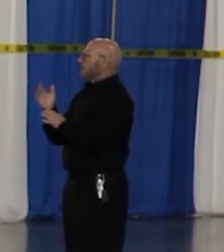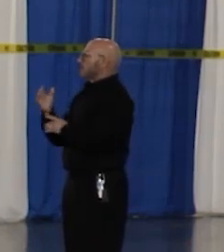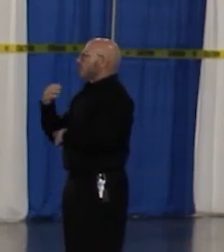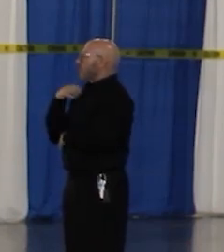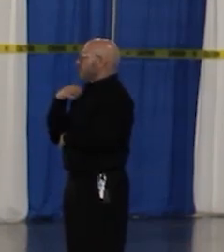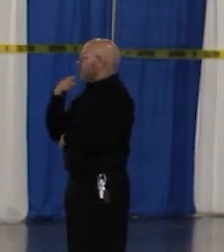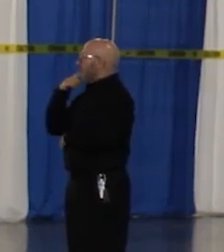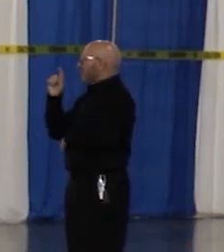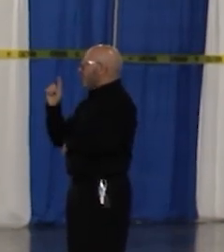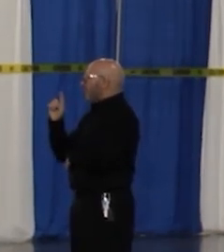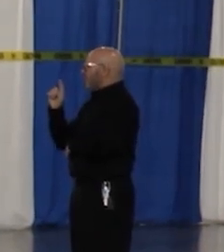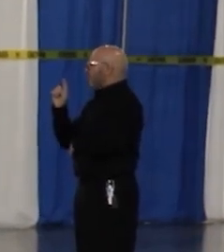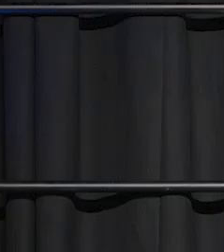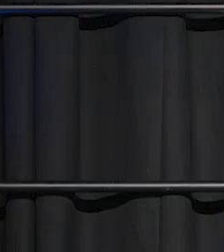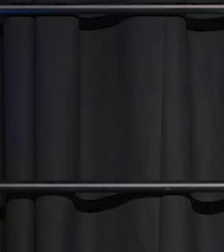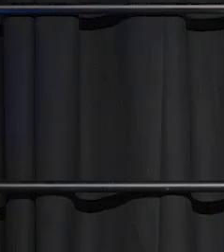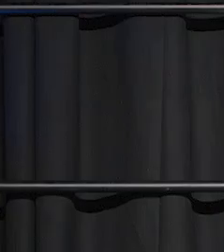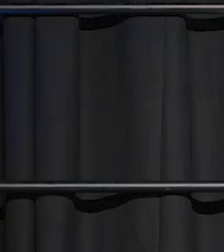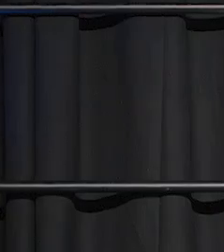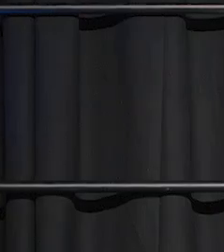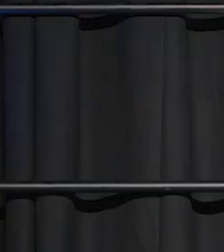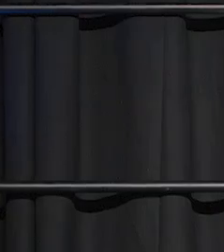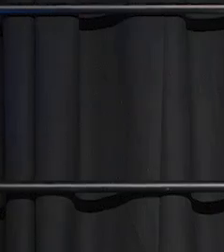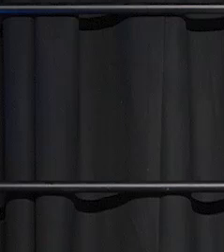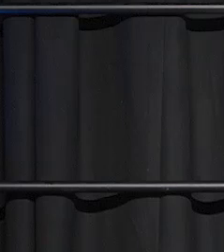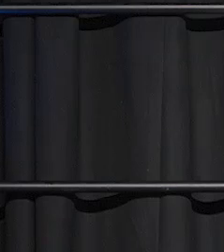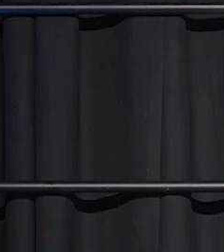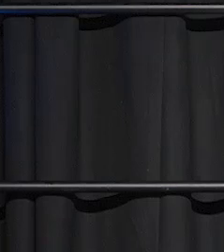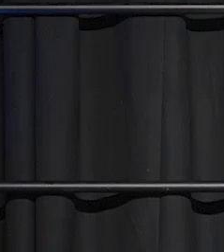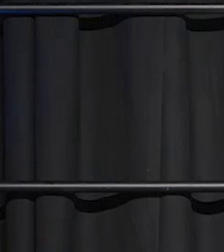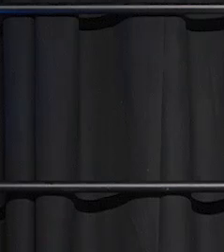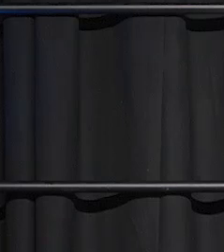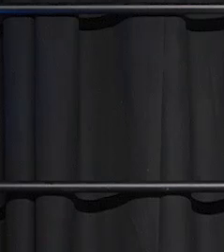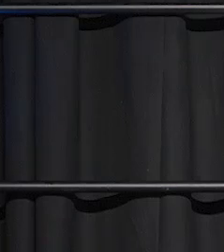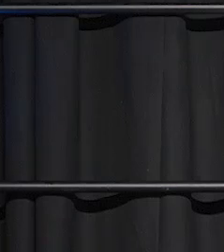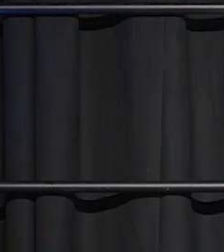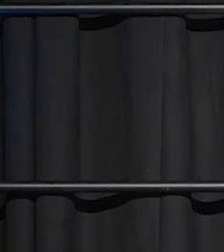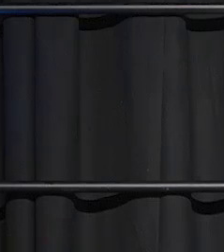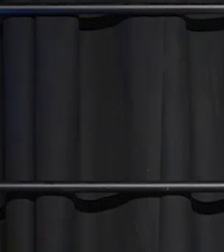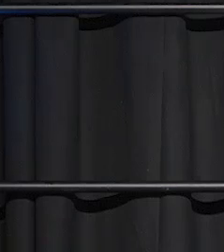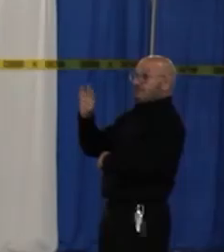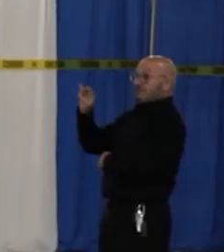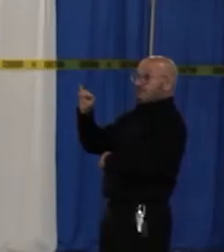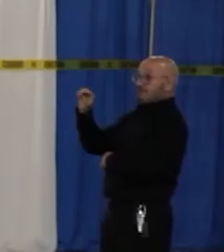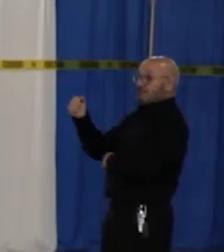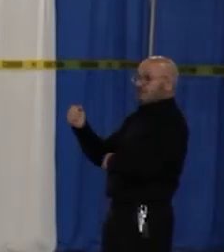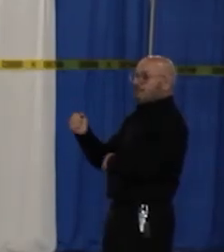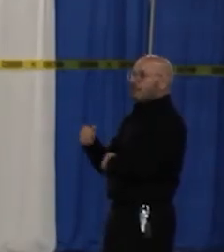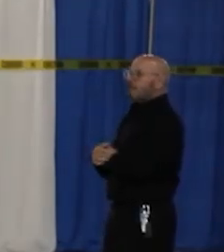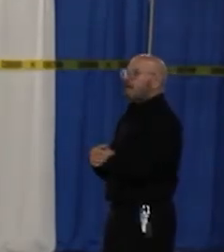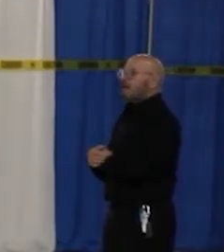in the area since I actually grew up in Houston, so I've been in the area since the 70s. So we'll start off here. I want to